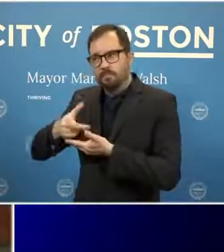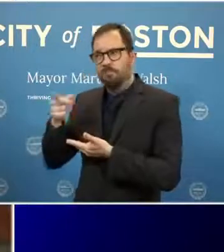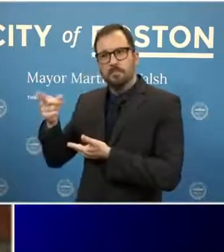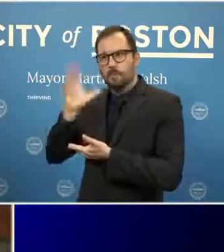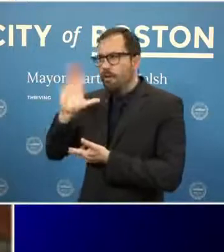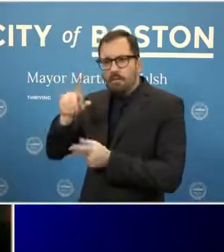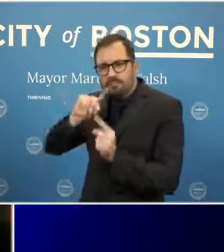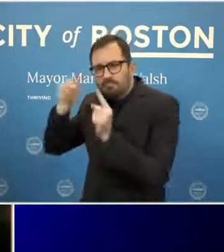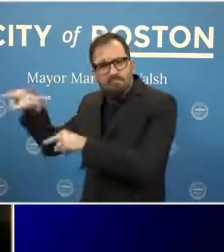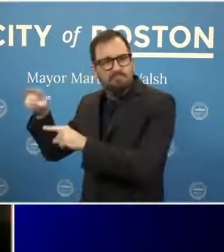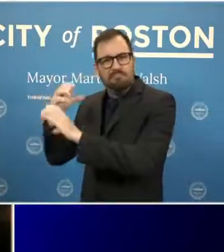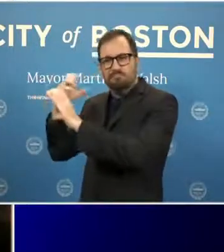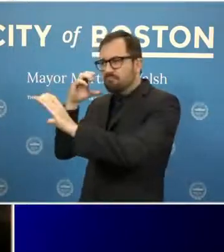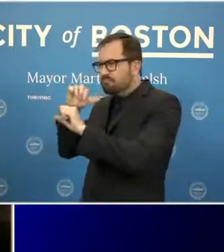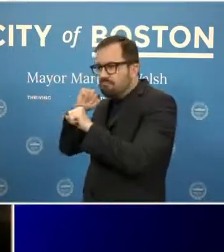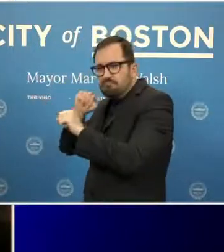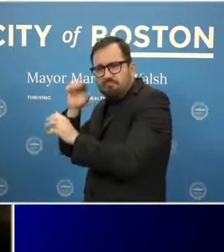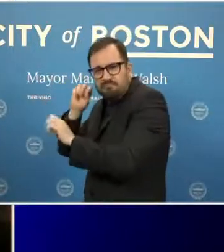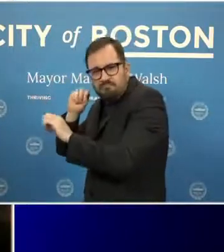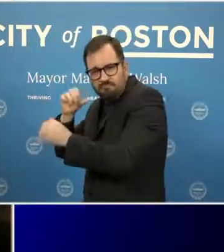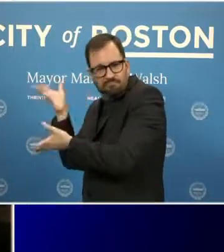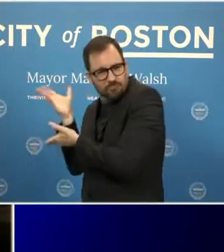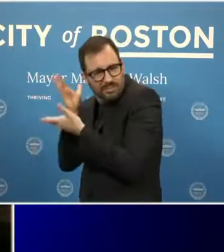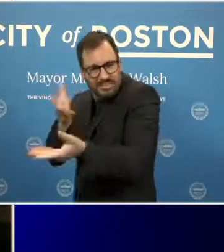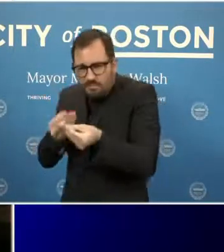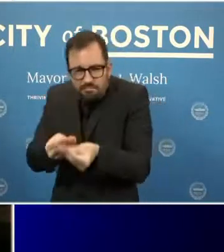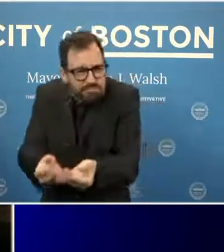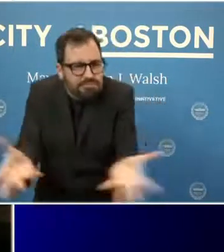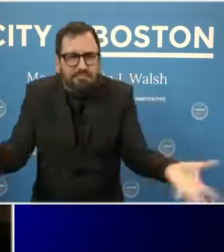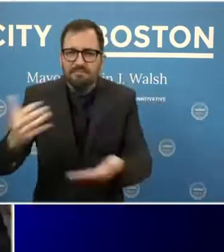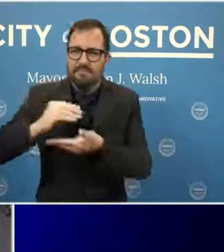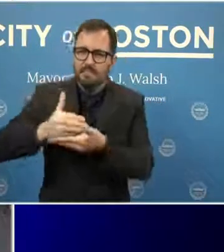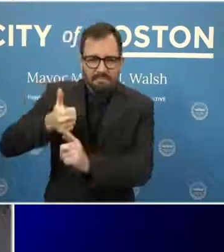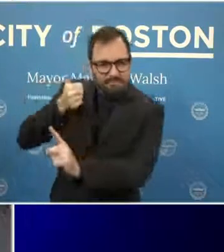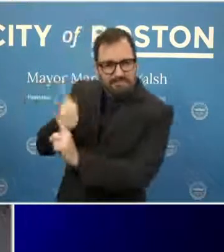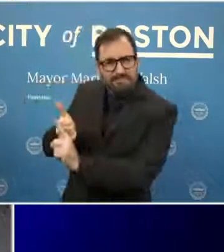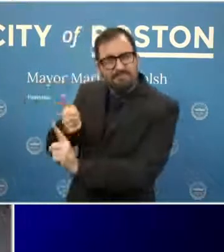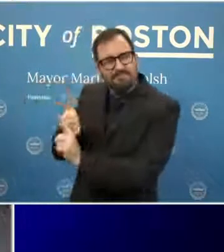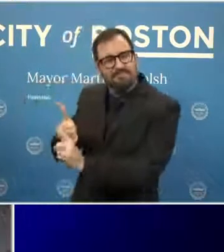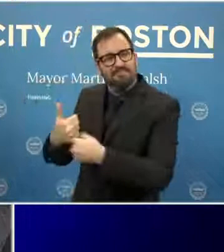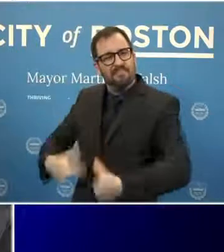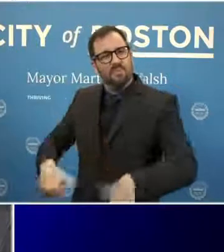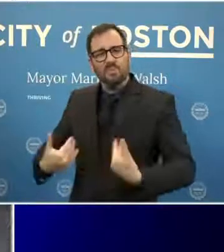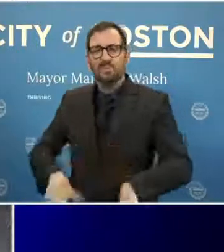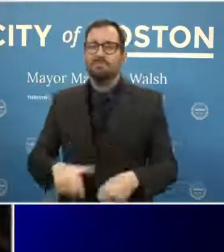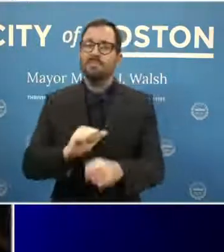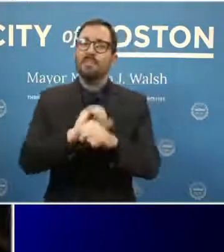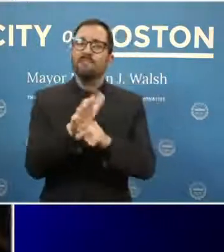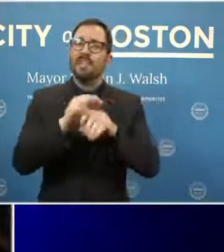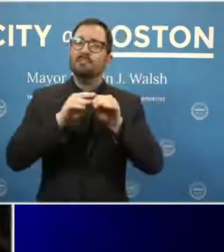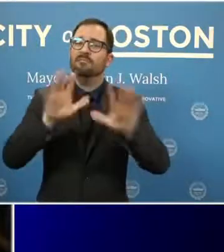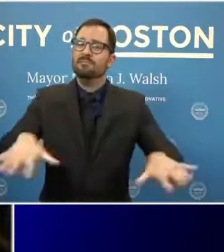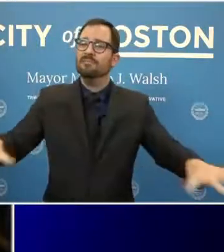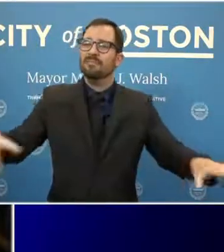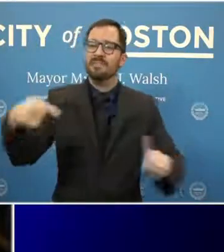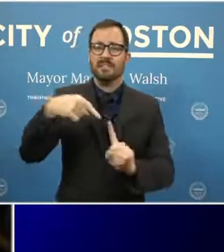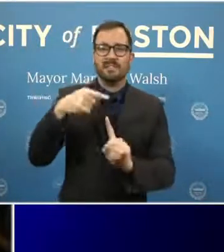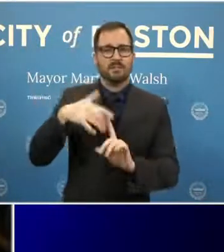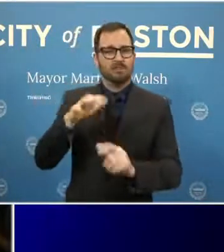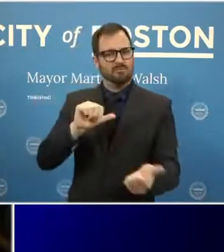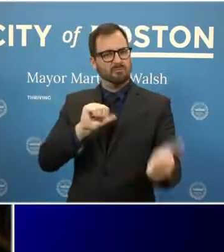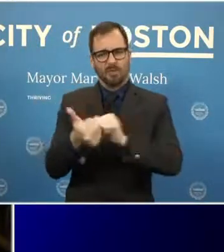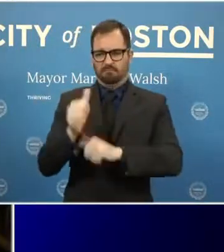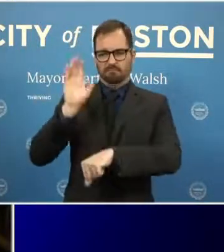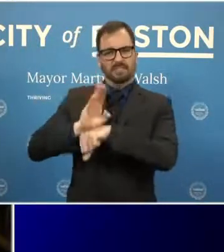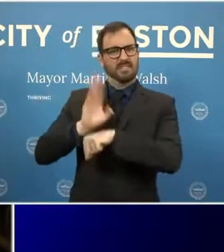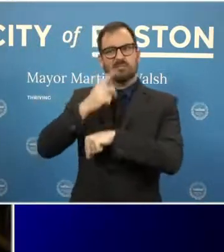The pandemic made us rethink our entire business model. We used that parking space the city allowed us to put it in